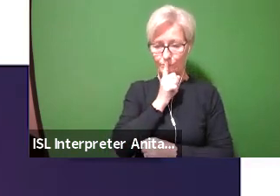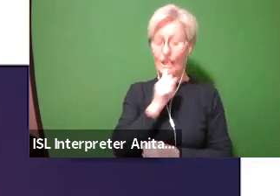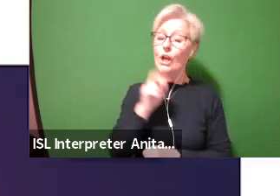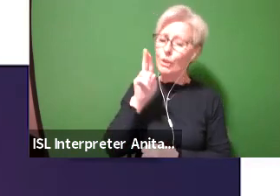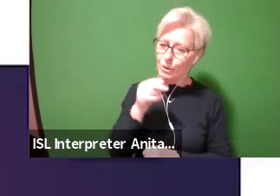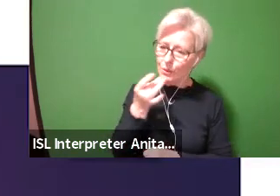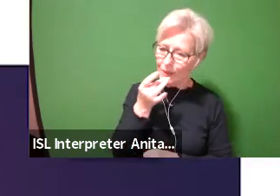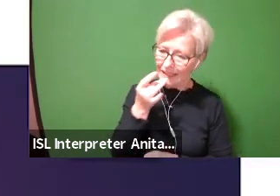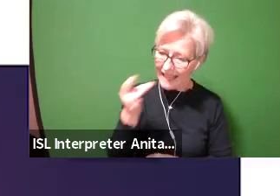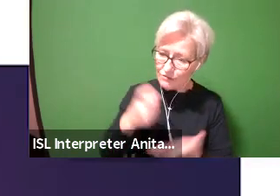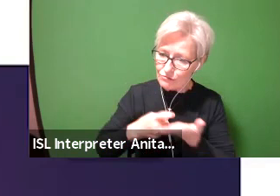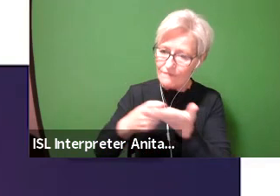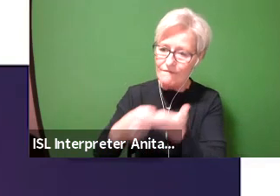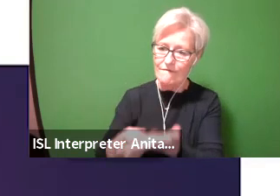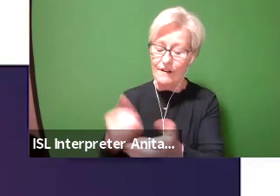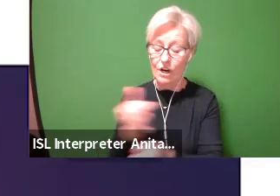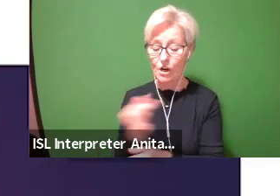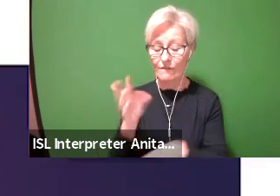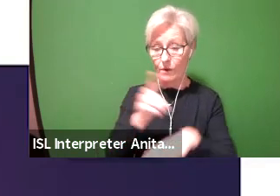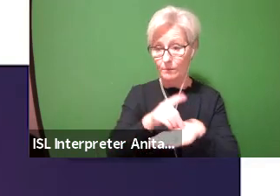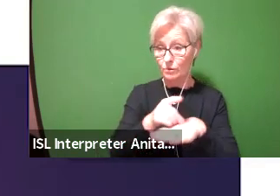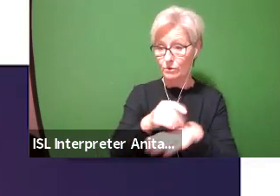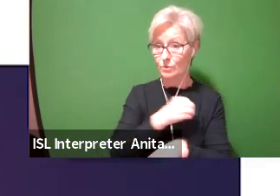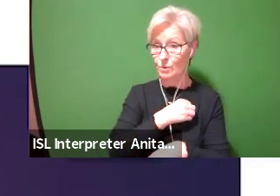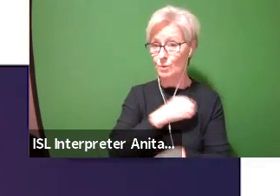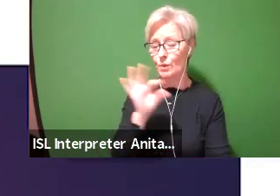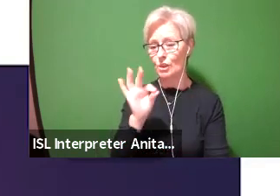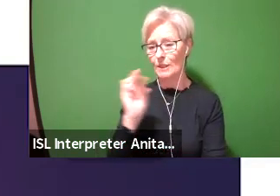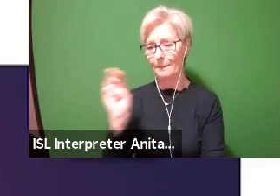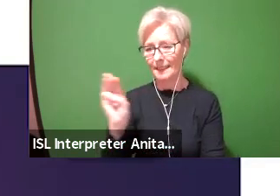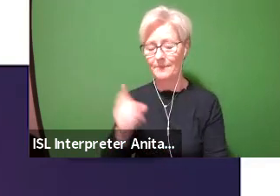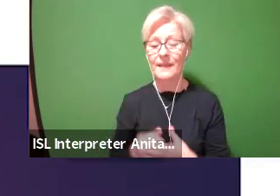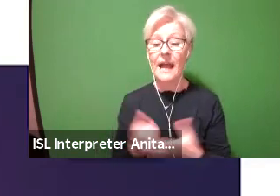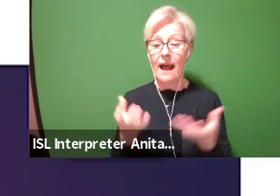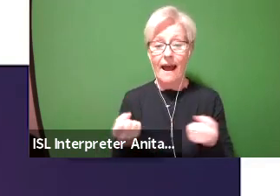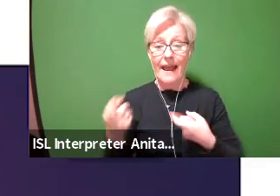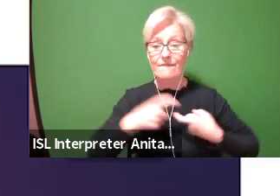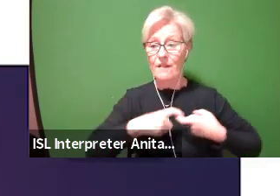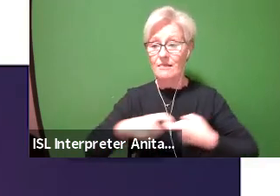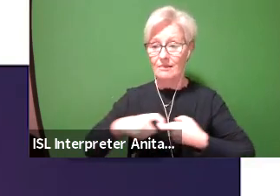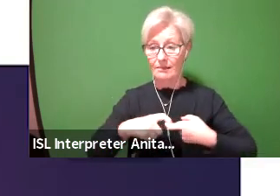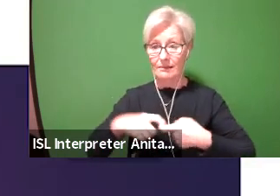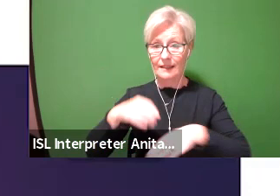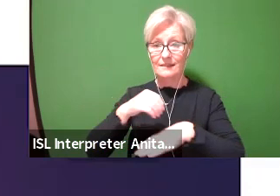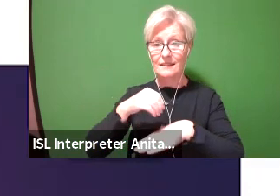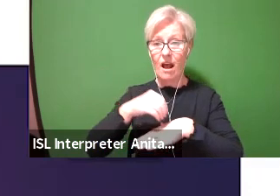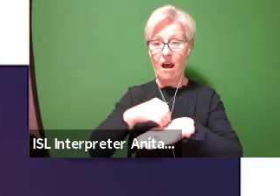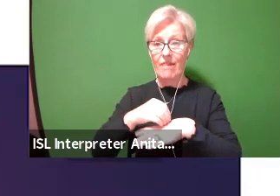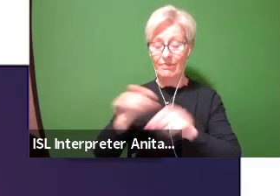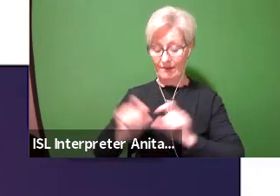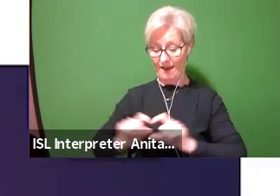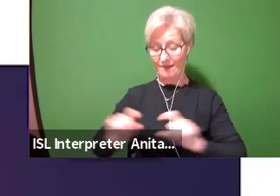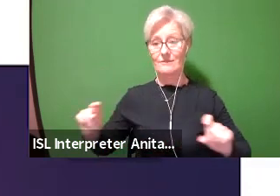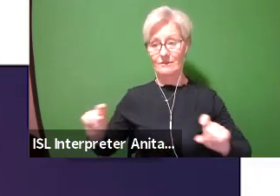women's health physiotherapist. I have also linked at the back the ISCP, where they have a list of chartered physiotherapists